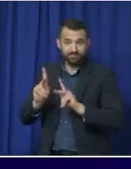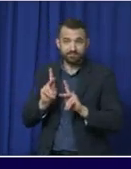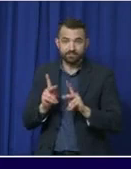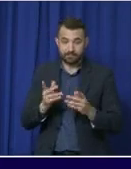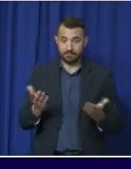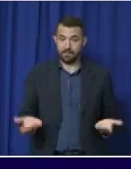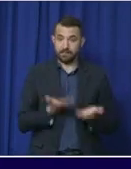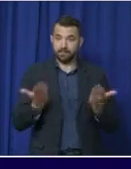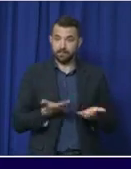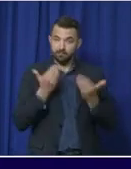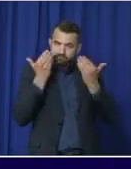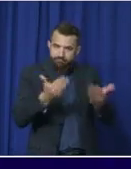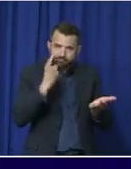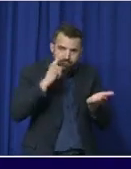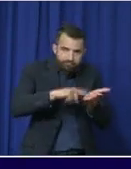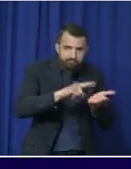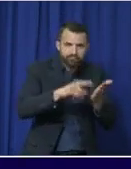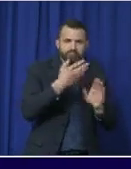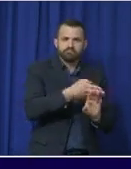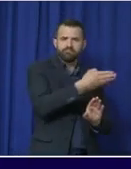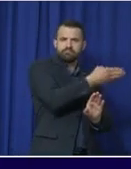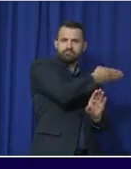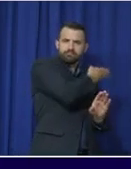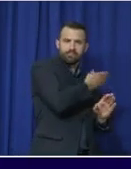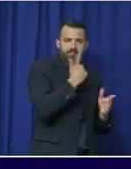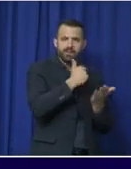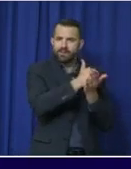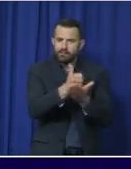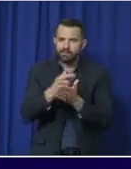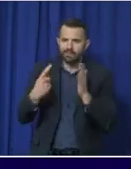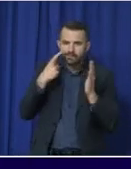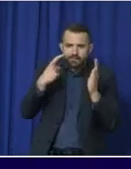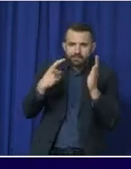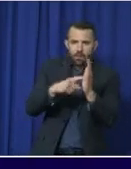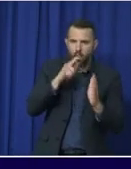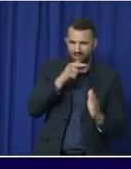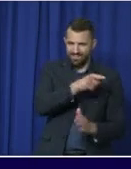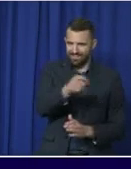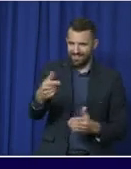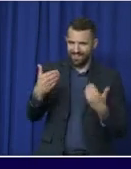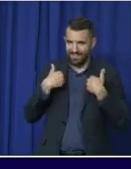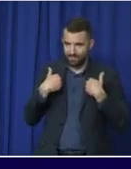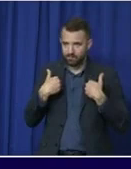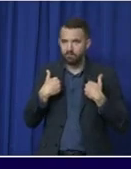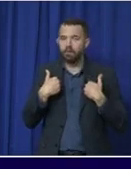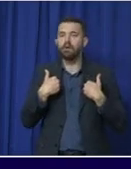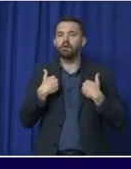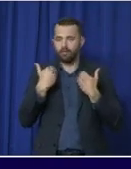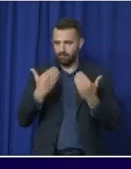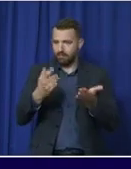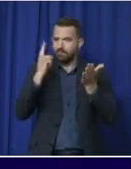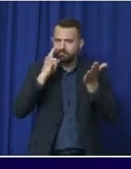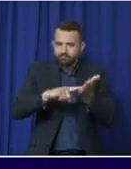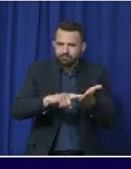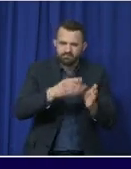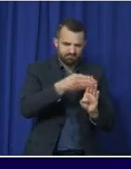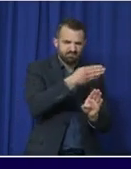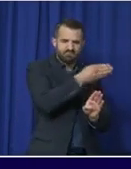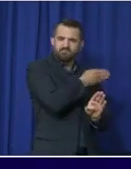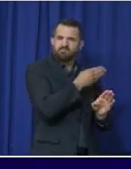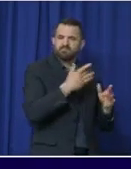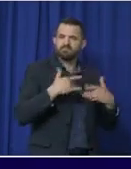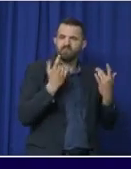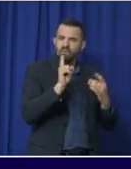identify, investigate, and isolate individuals with COVID-19 to prevent its spread in the absence of effective treatment or